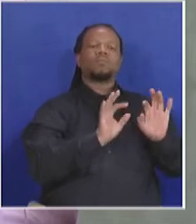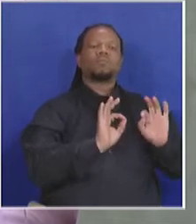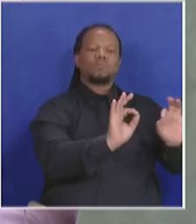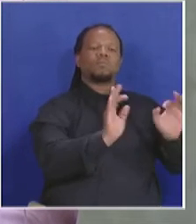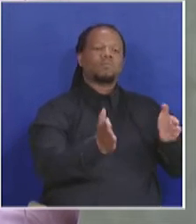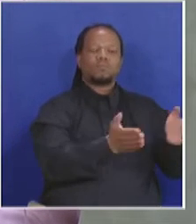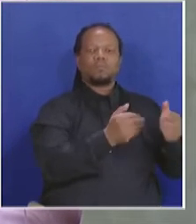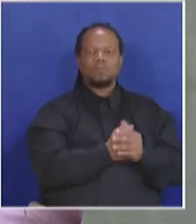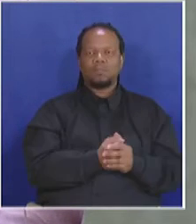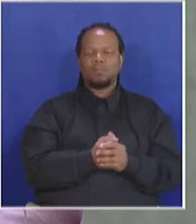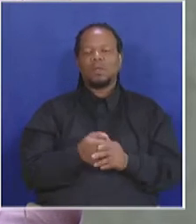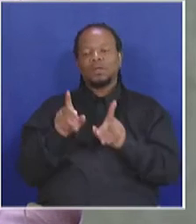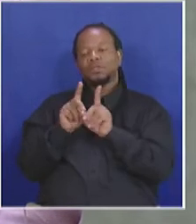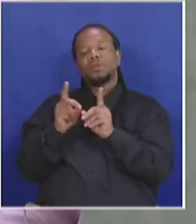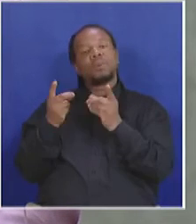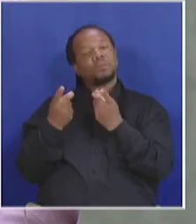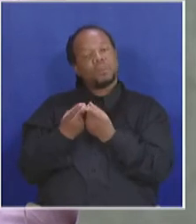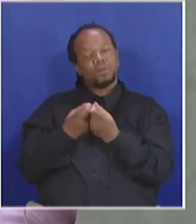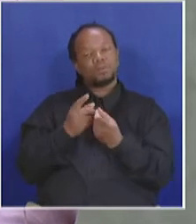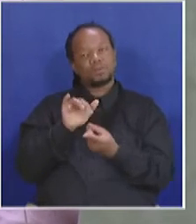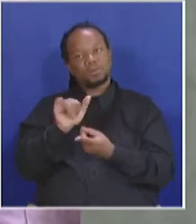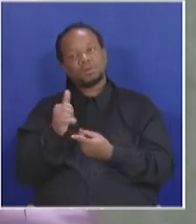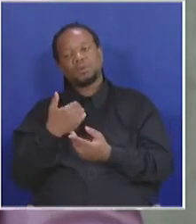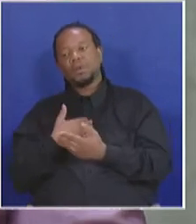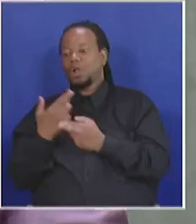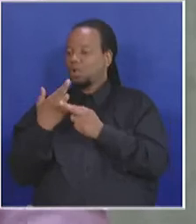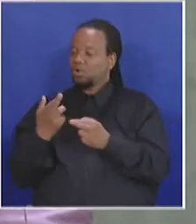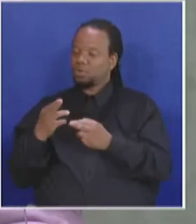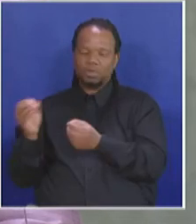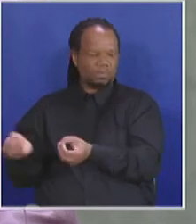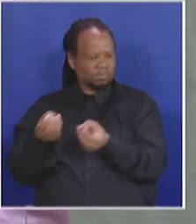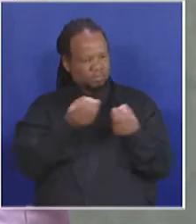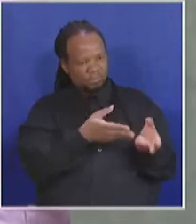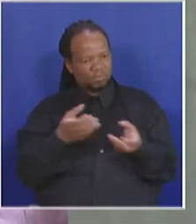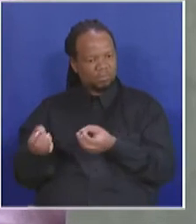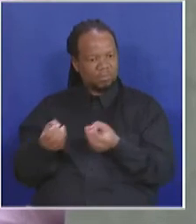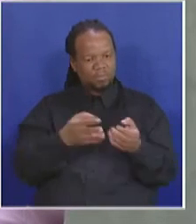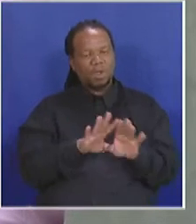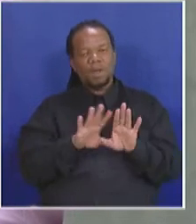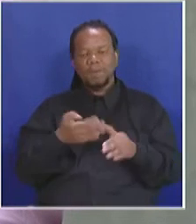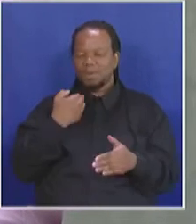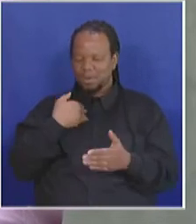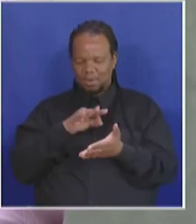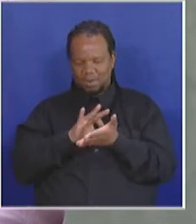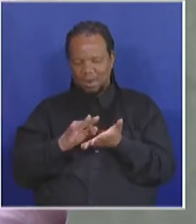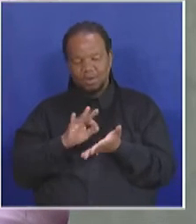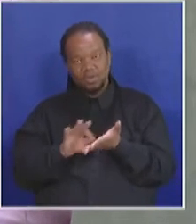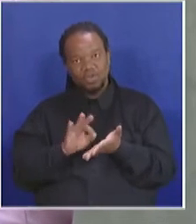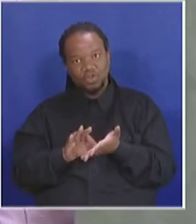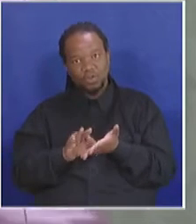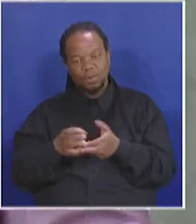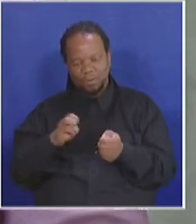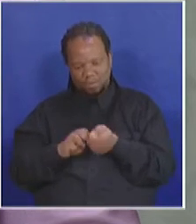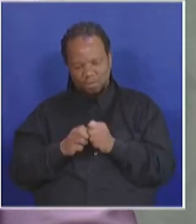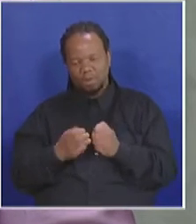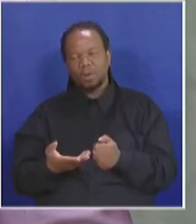The department should mobilize resources to address the hygienic challenges at the dairy project. The